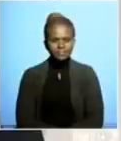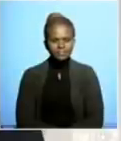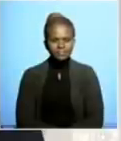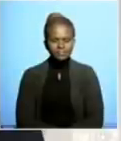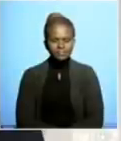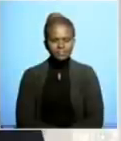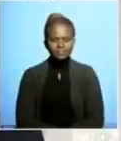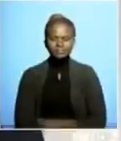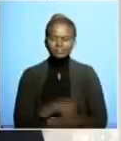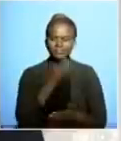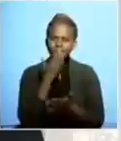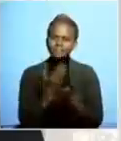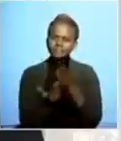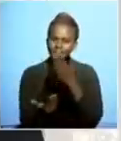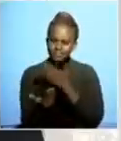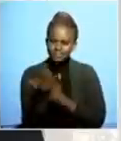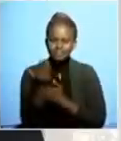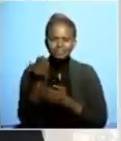Good morning, colleagues.